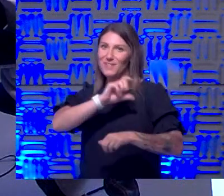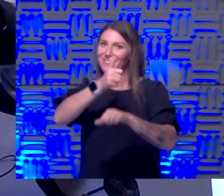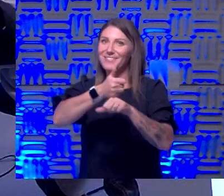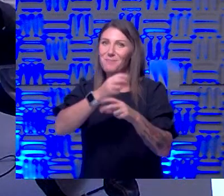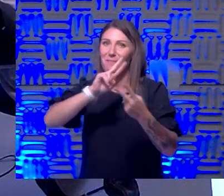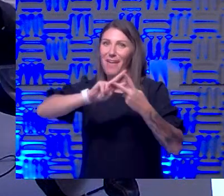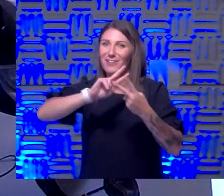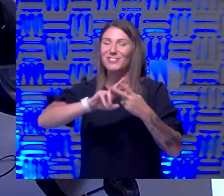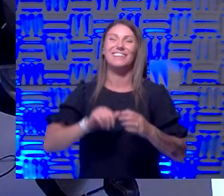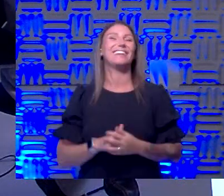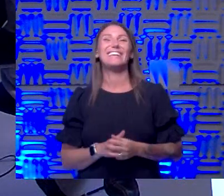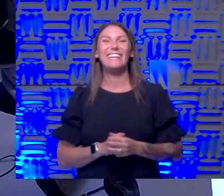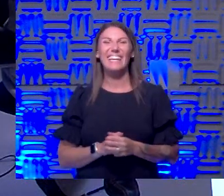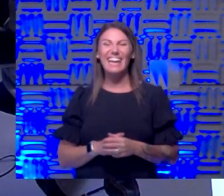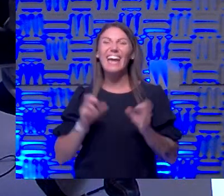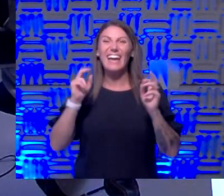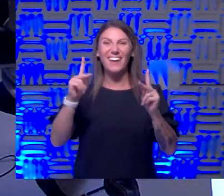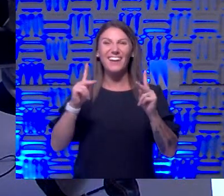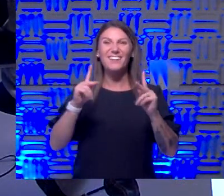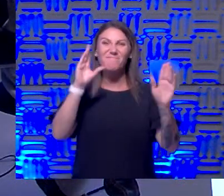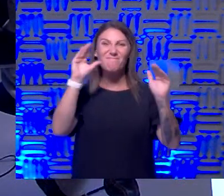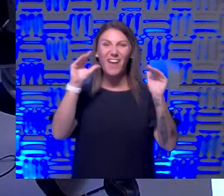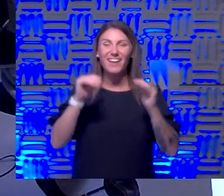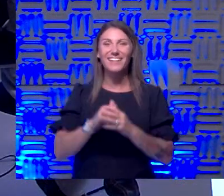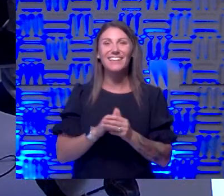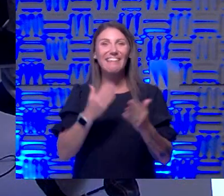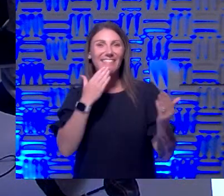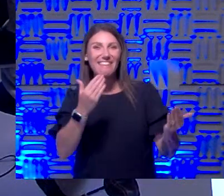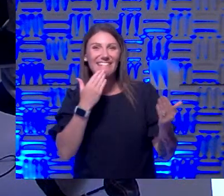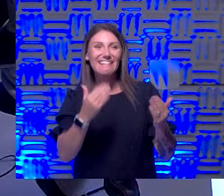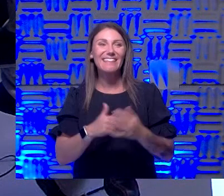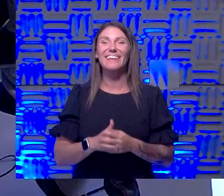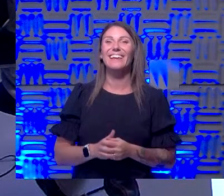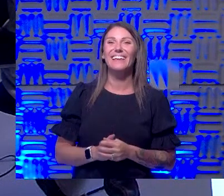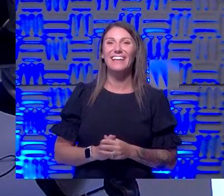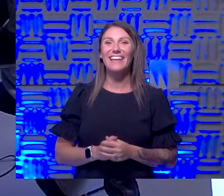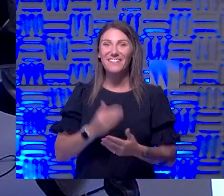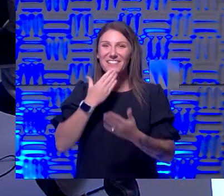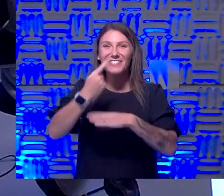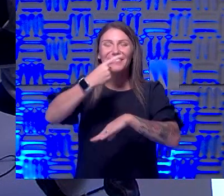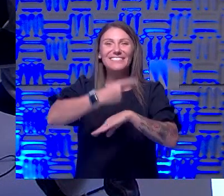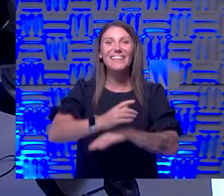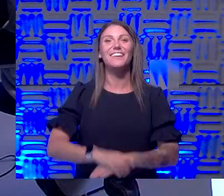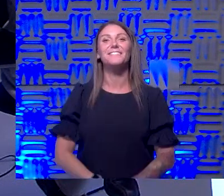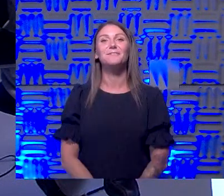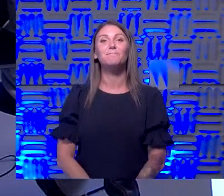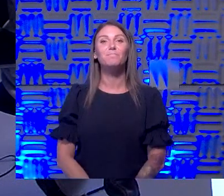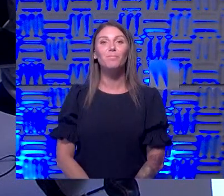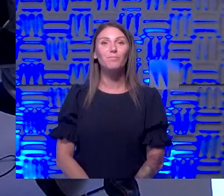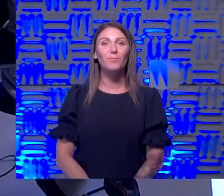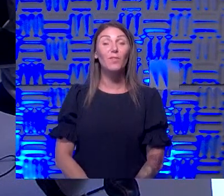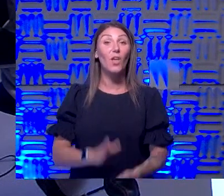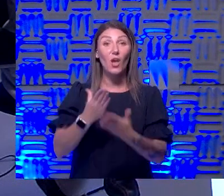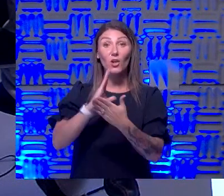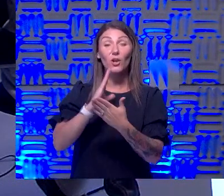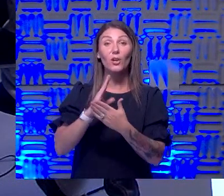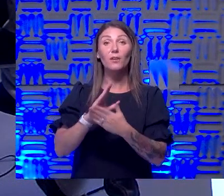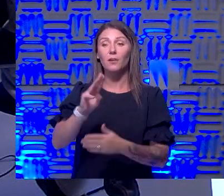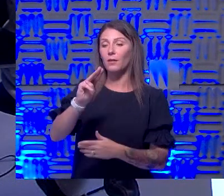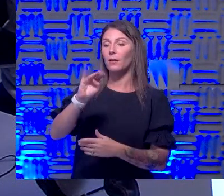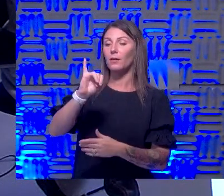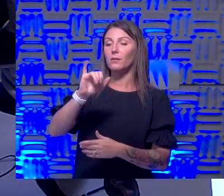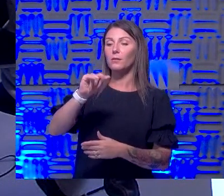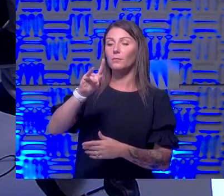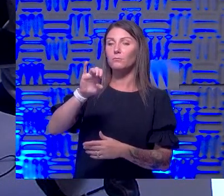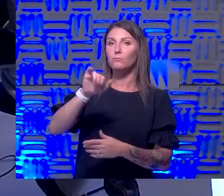mind. Okay, bye guys. Guys, and thanks. Lee. Have a Thank good you. day. All right, All right, questions. Yes, Michelle